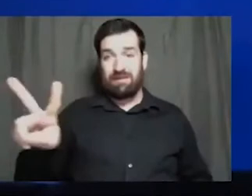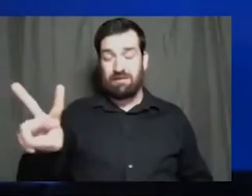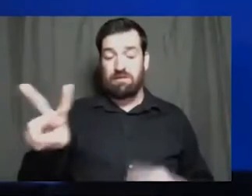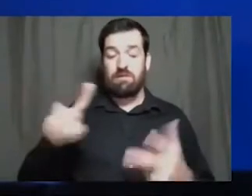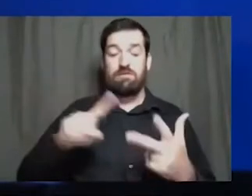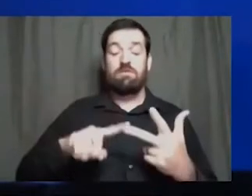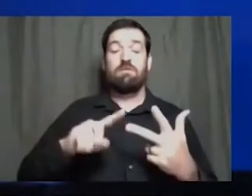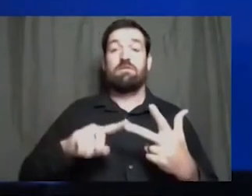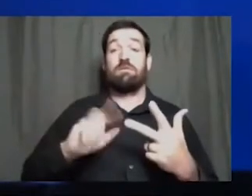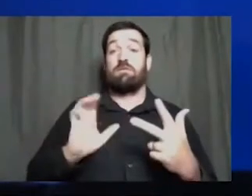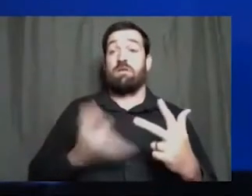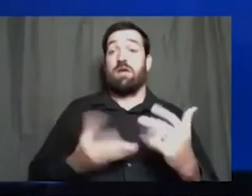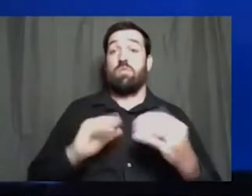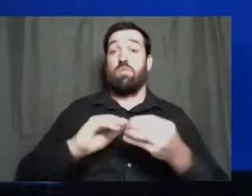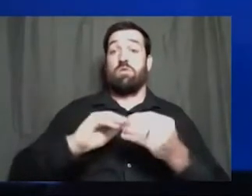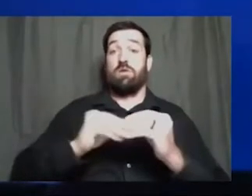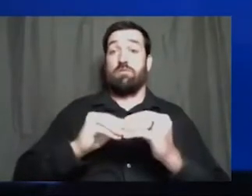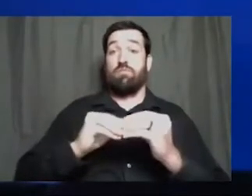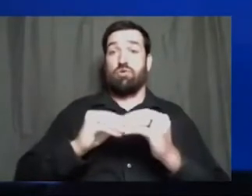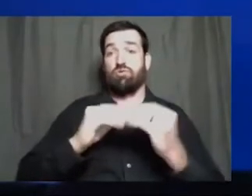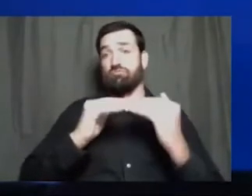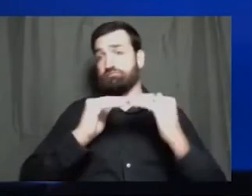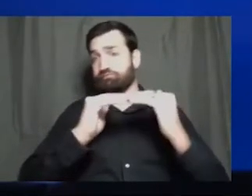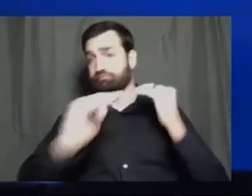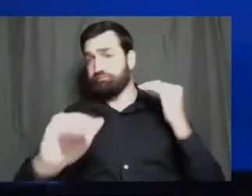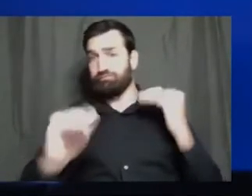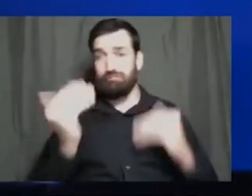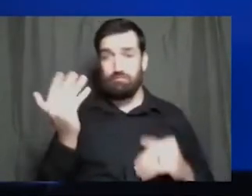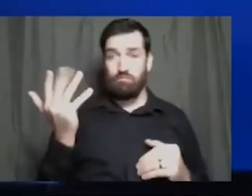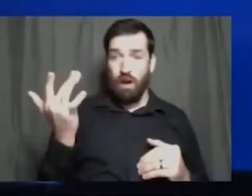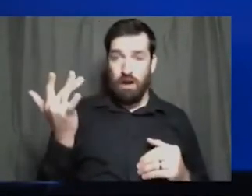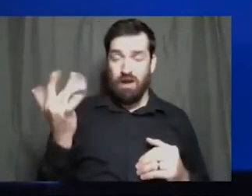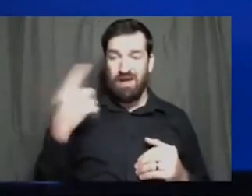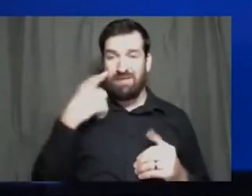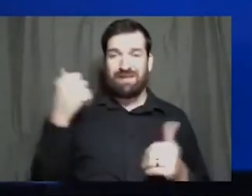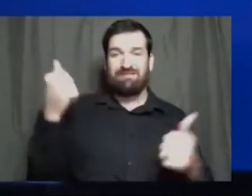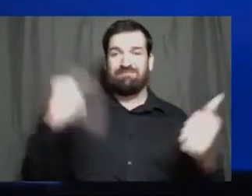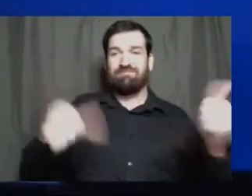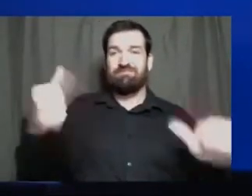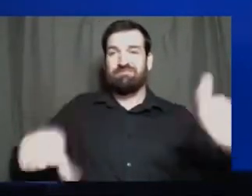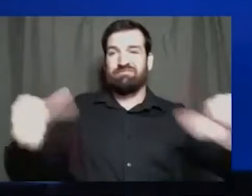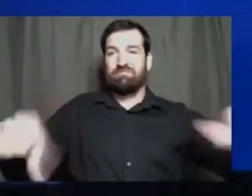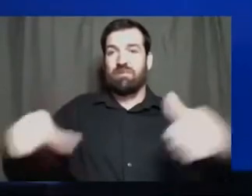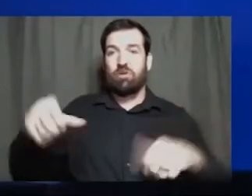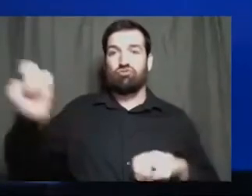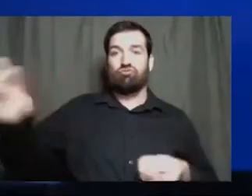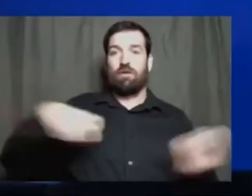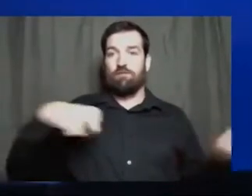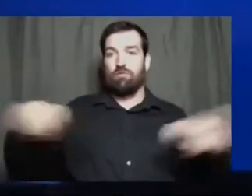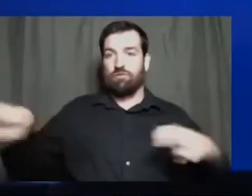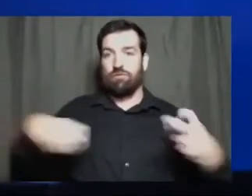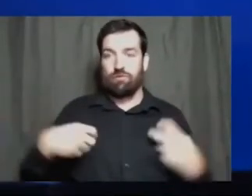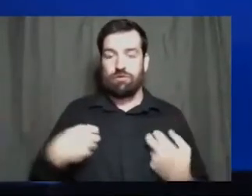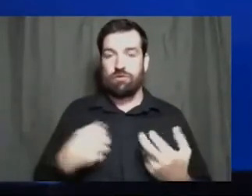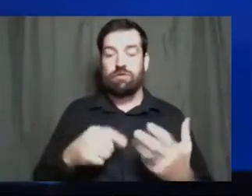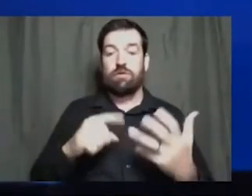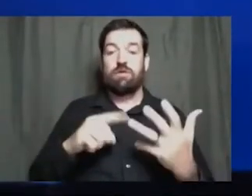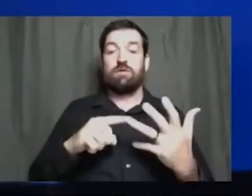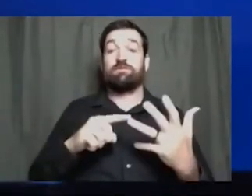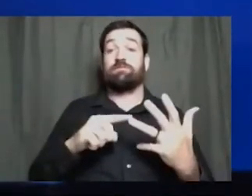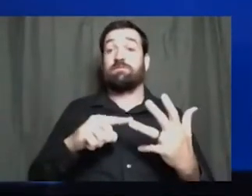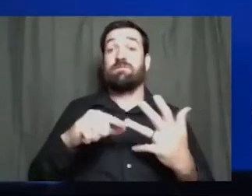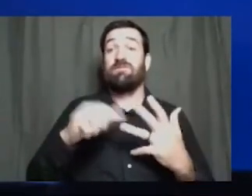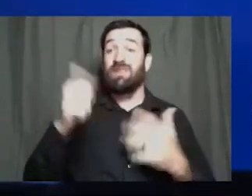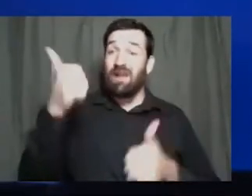are steady, but that's partly because we're turning down a lot of transfers because we're so full of everything else. D, every hospital in Kansas City is